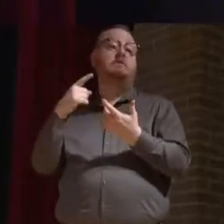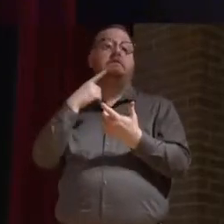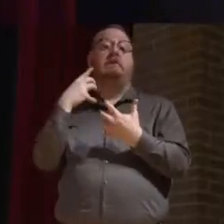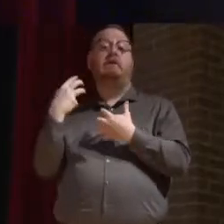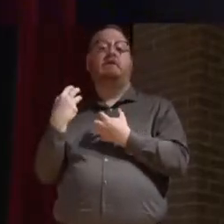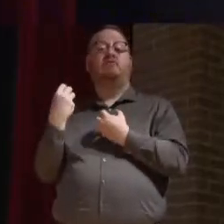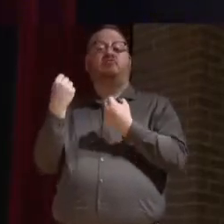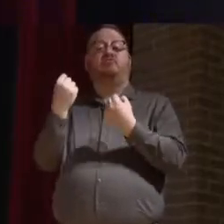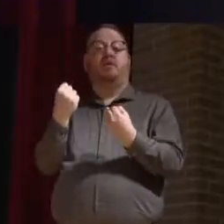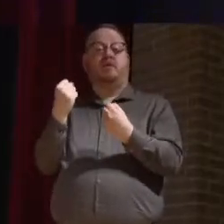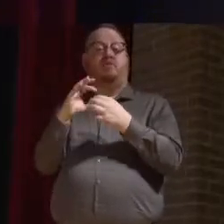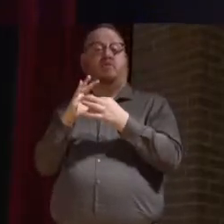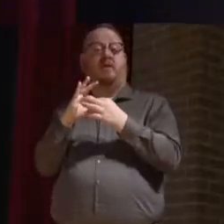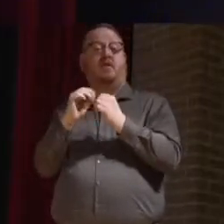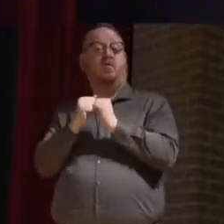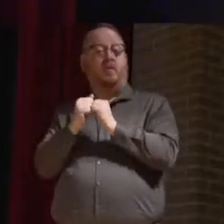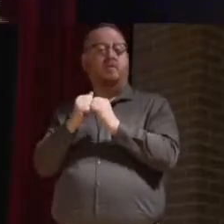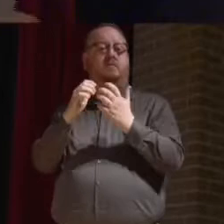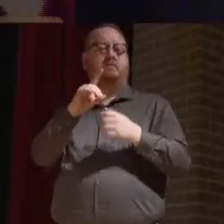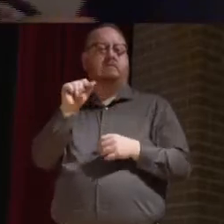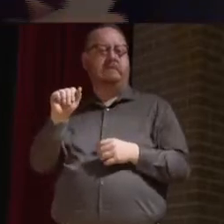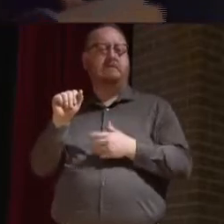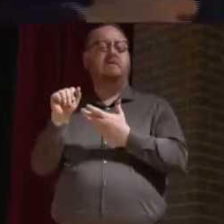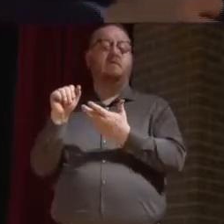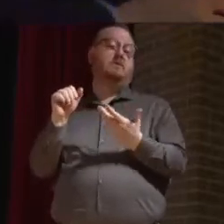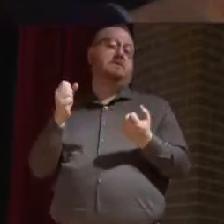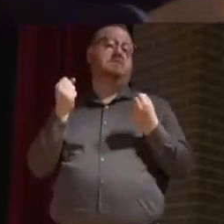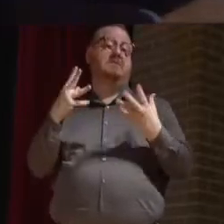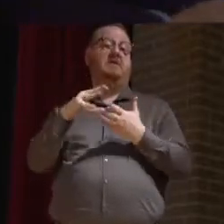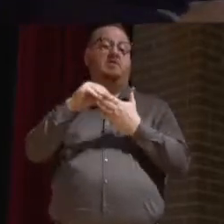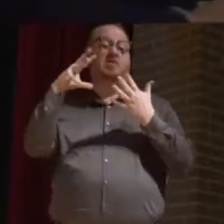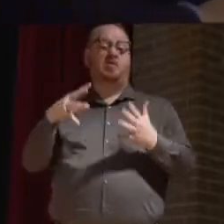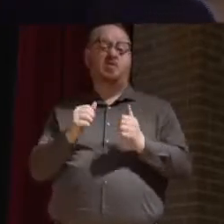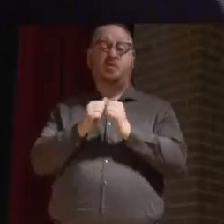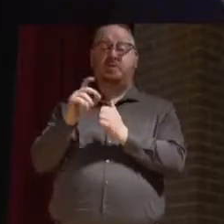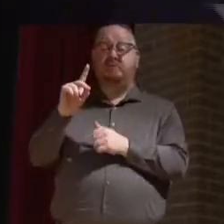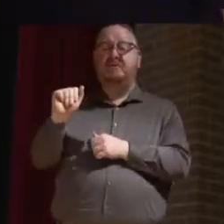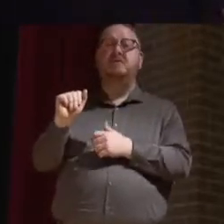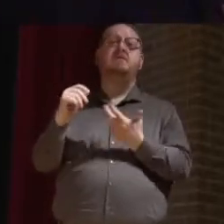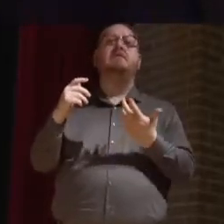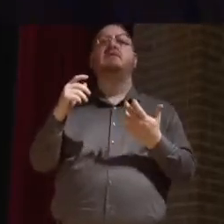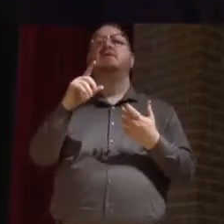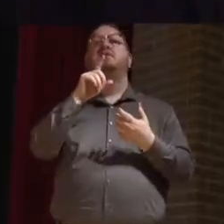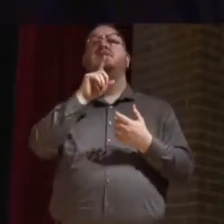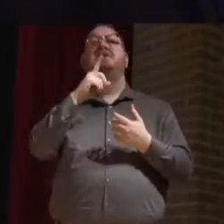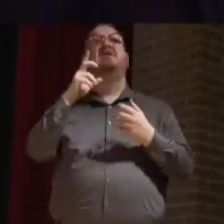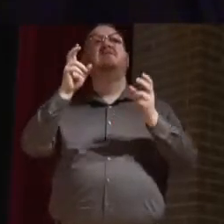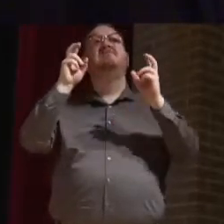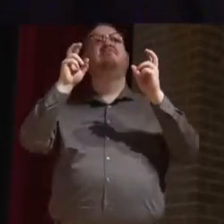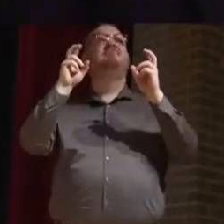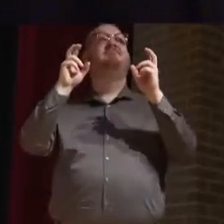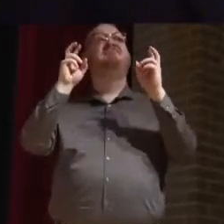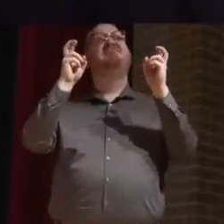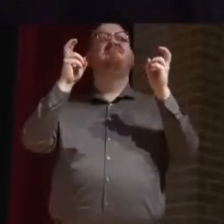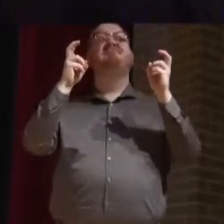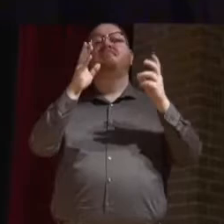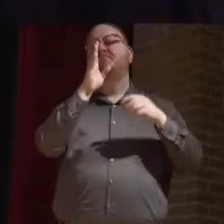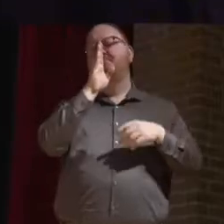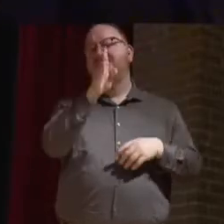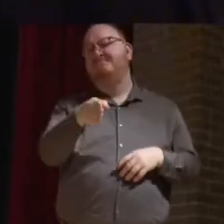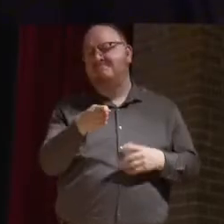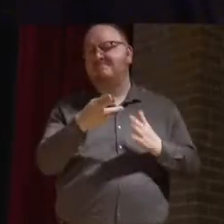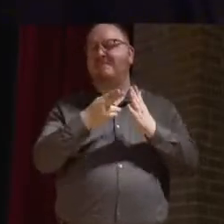table. Very often, some of our students with disabilities are almost what you would call blatantly honest.